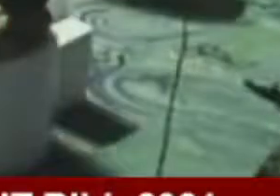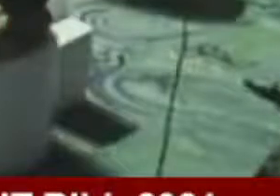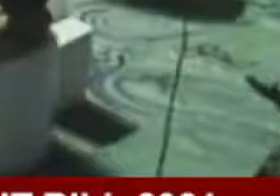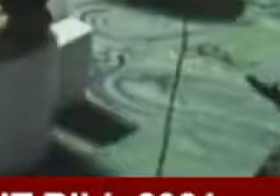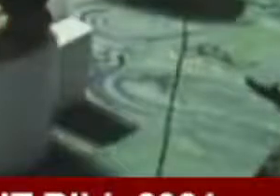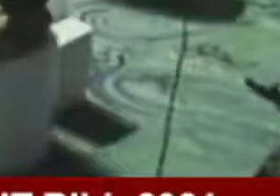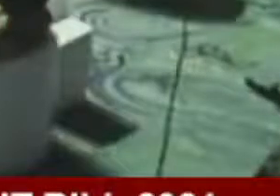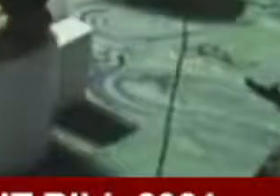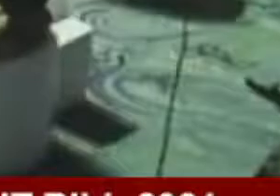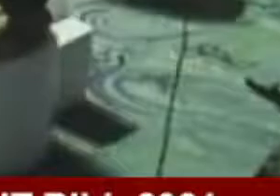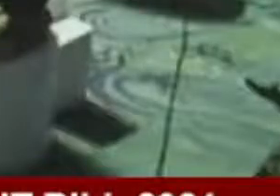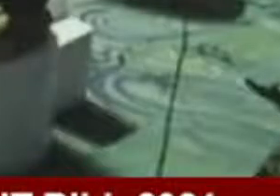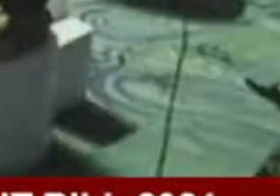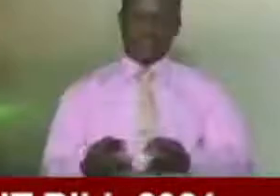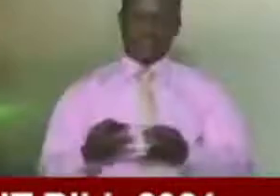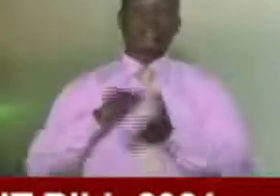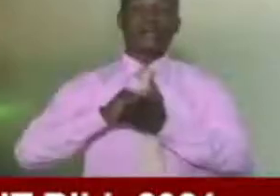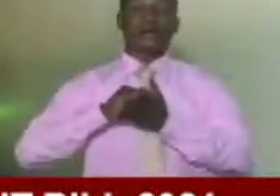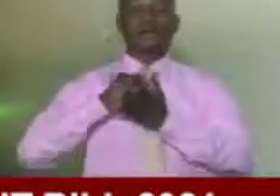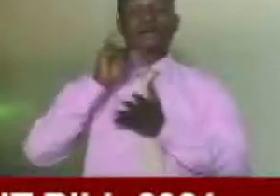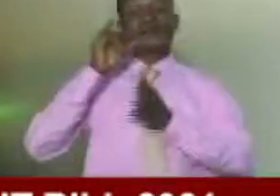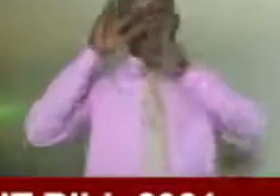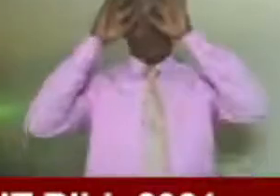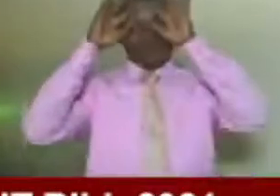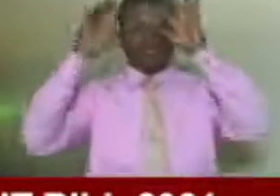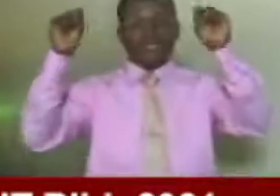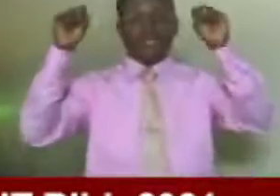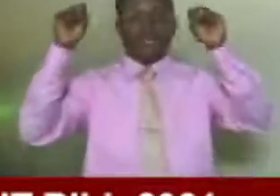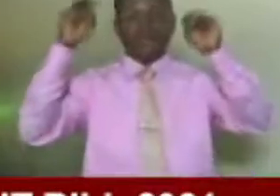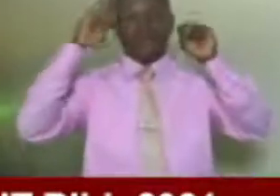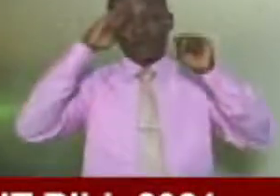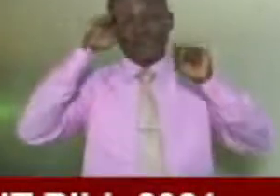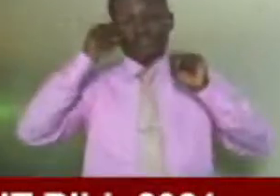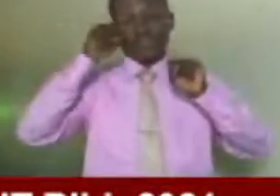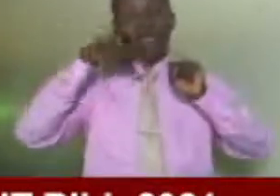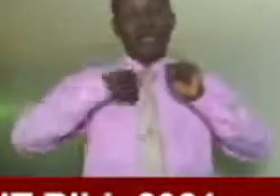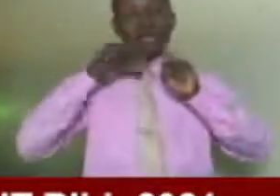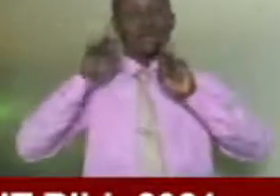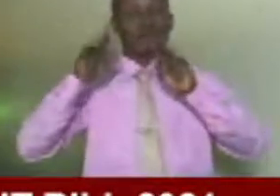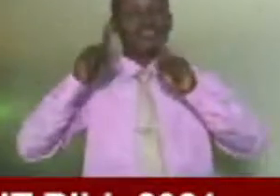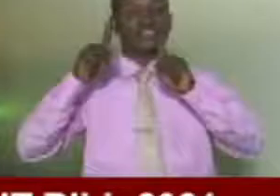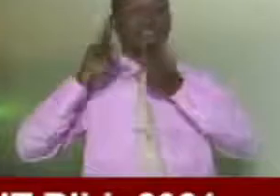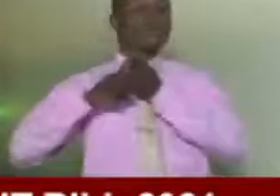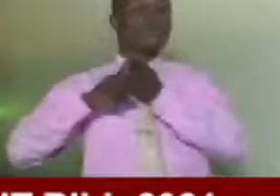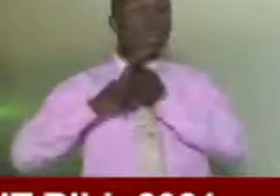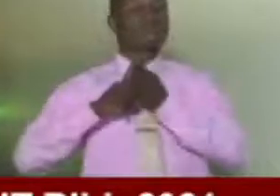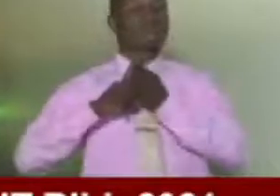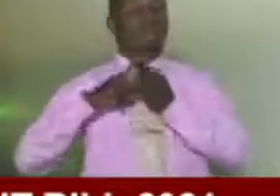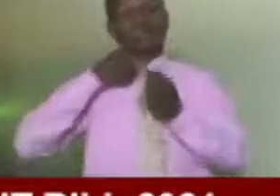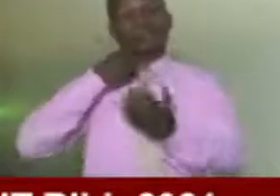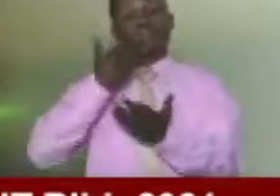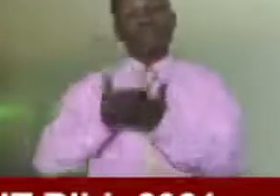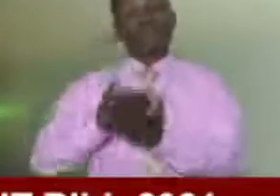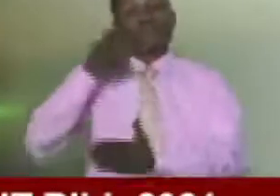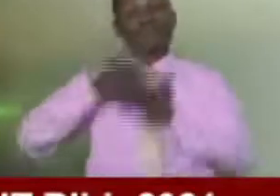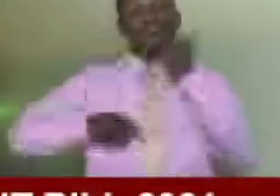that, Mr. President, you have an opportunity to prove what you